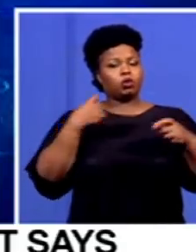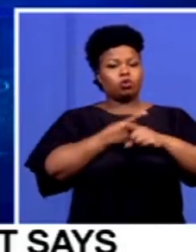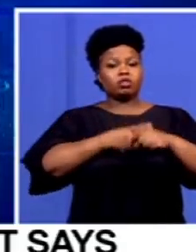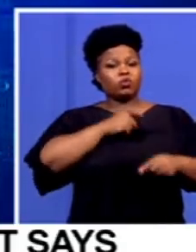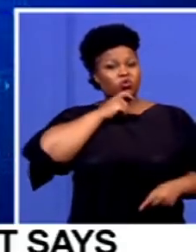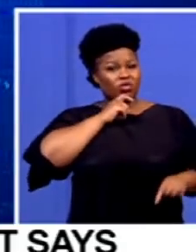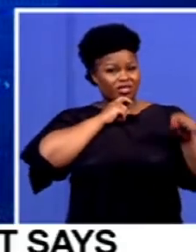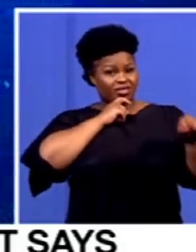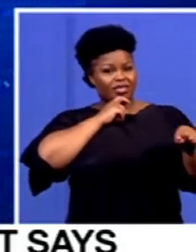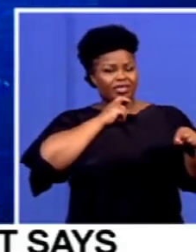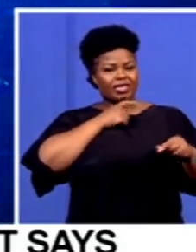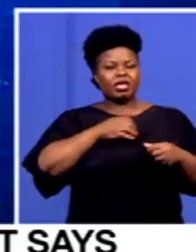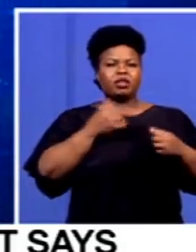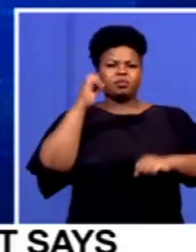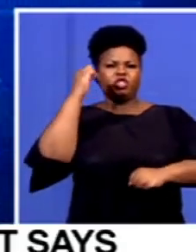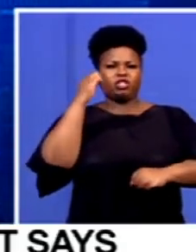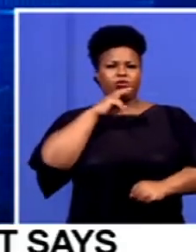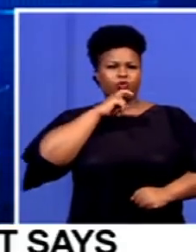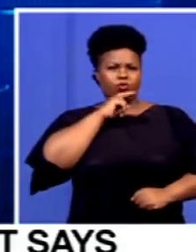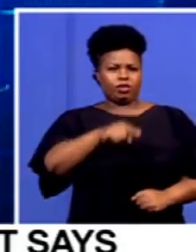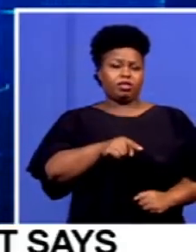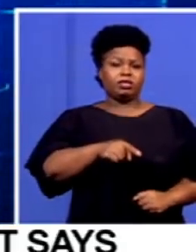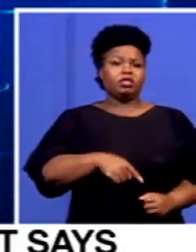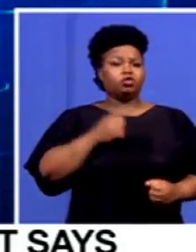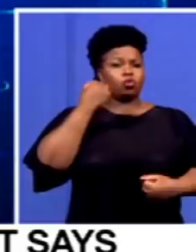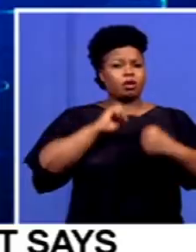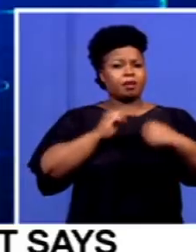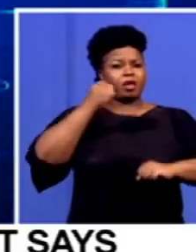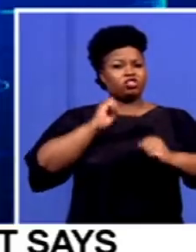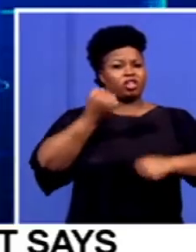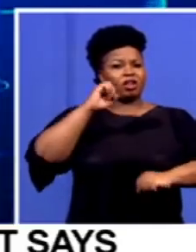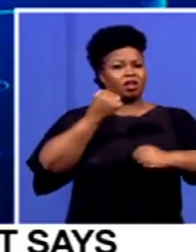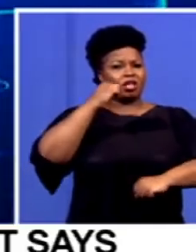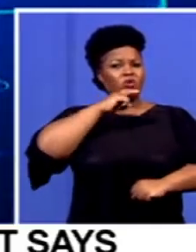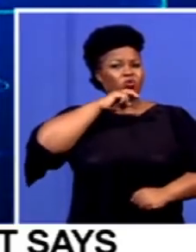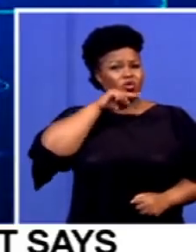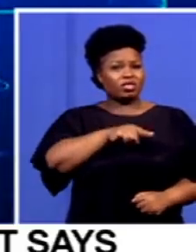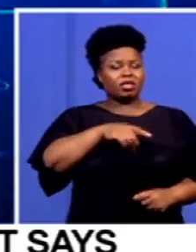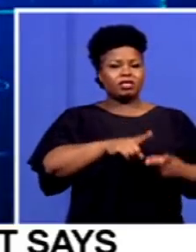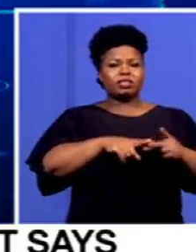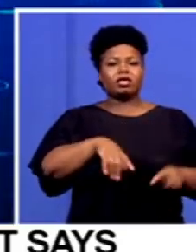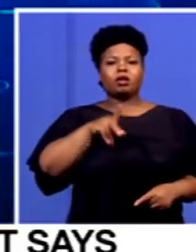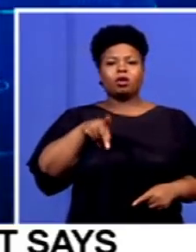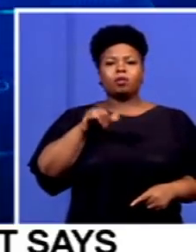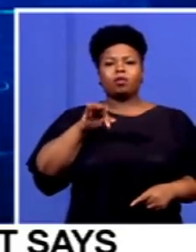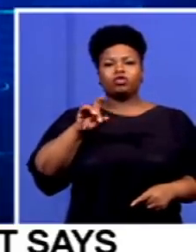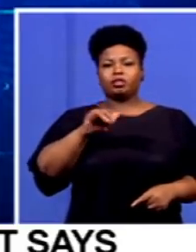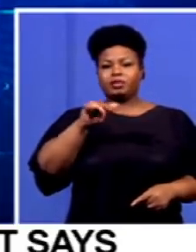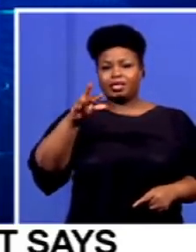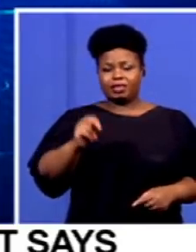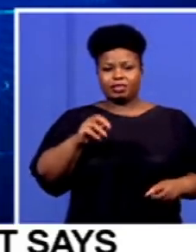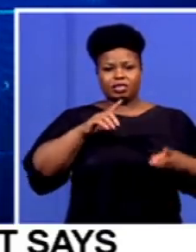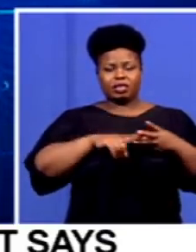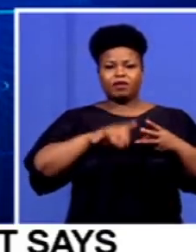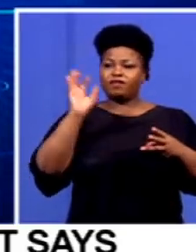using, or presses, should I say, which they were using to manufacture those tablets. Also in Potchefstroom, Putetichaba in the